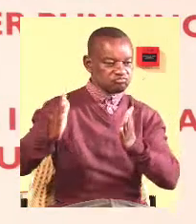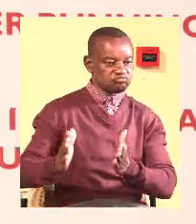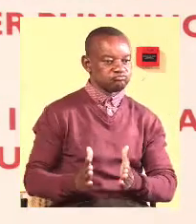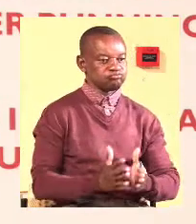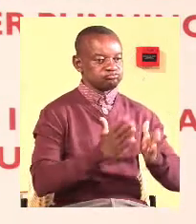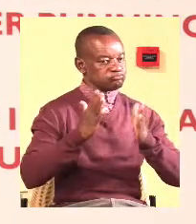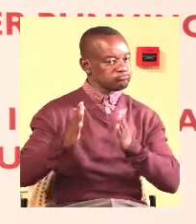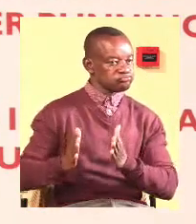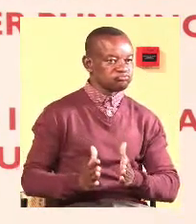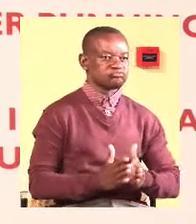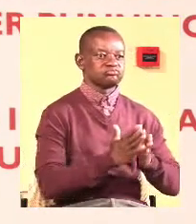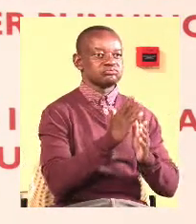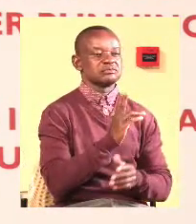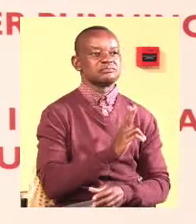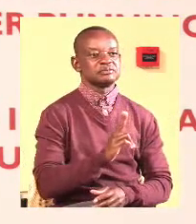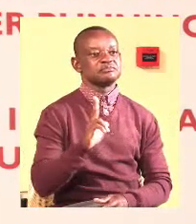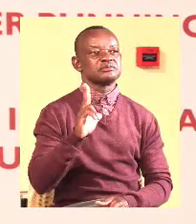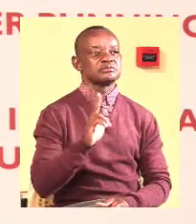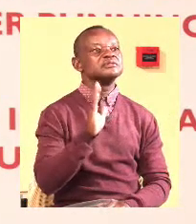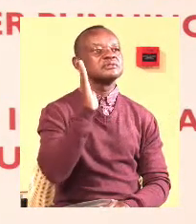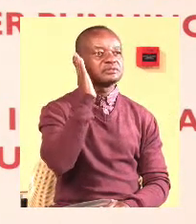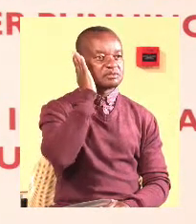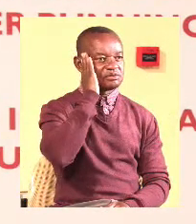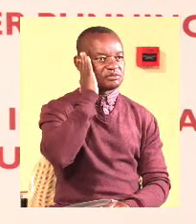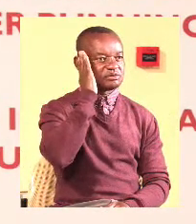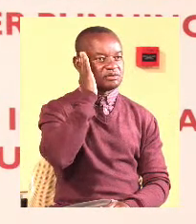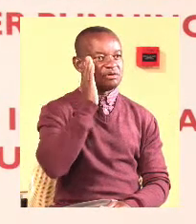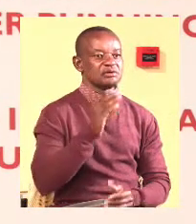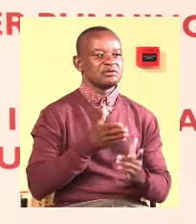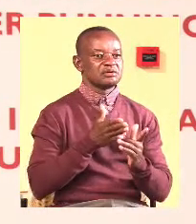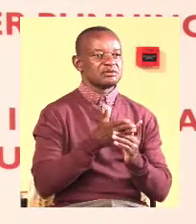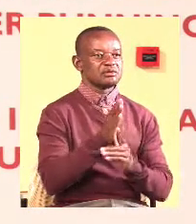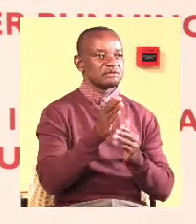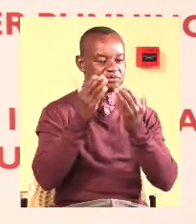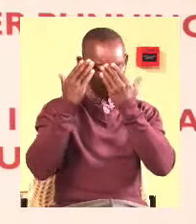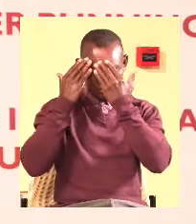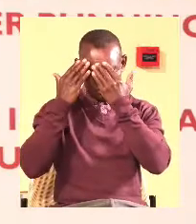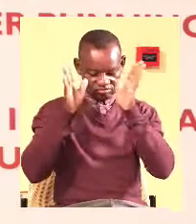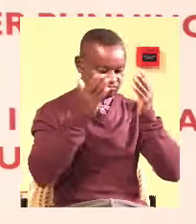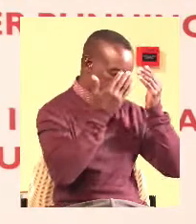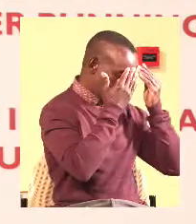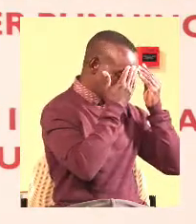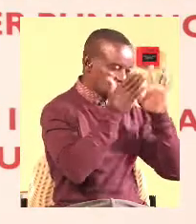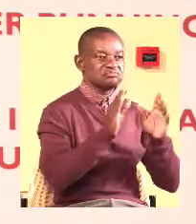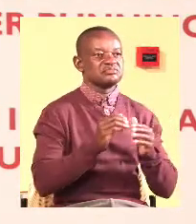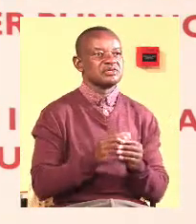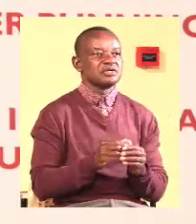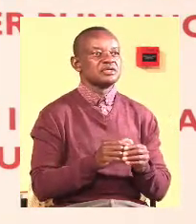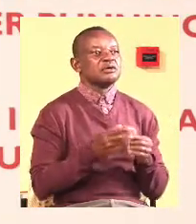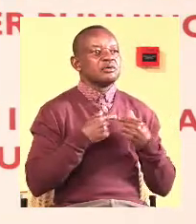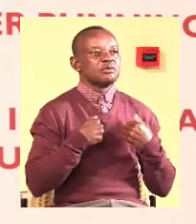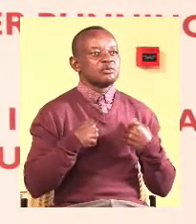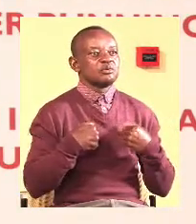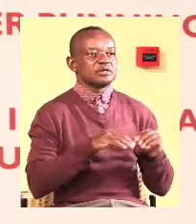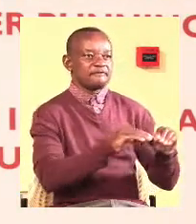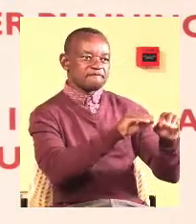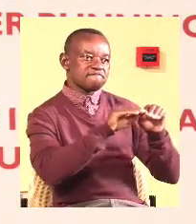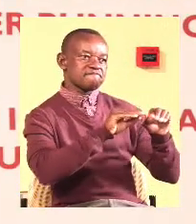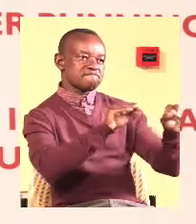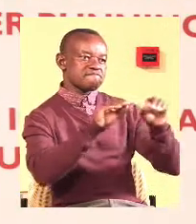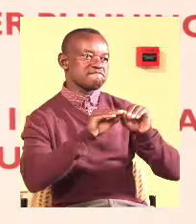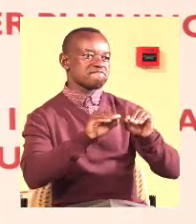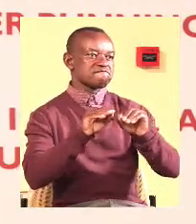awareness, because through awareness raising, you are educating communities. So, and that is bringing me